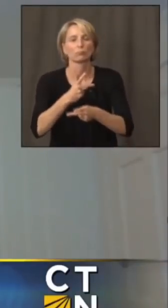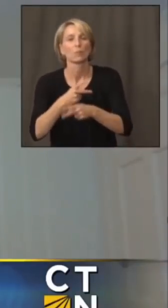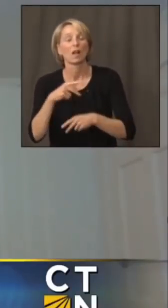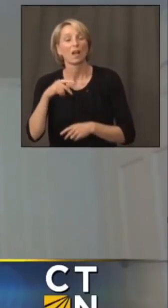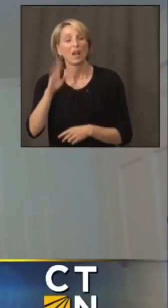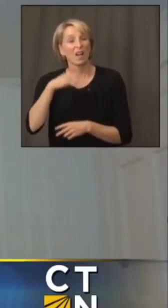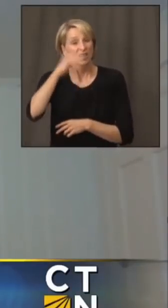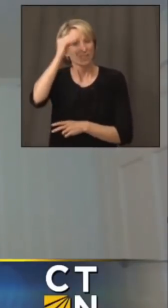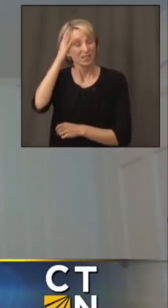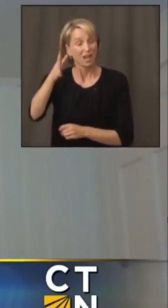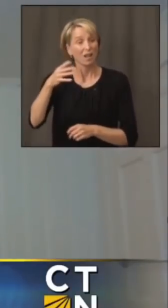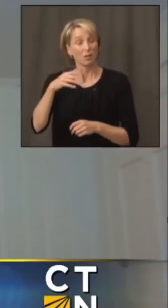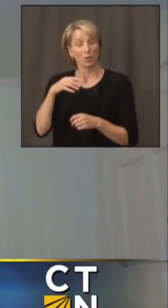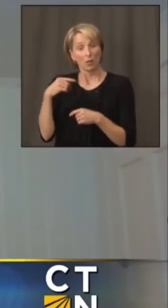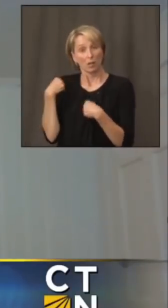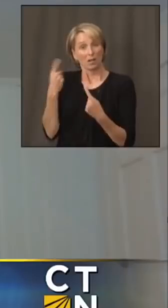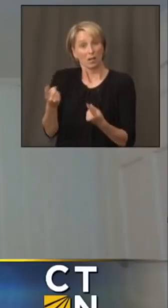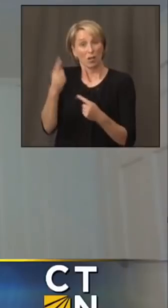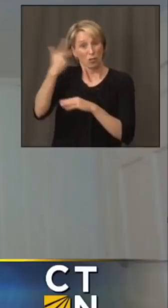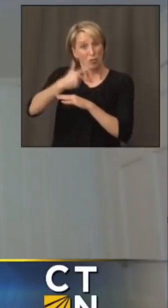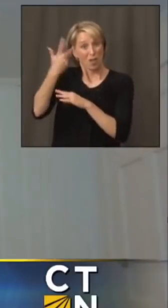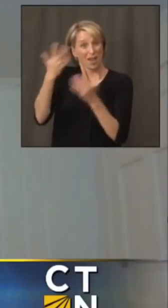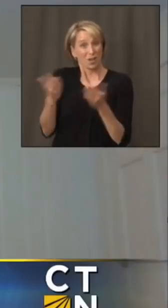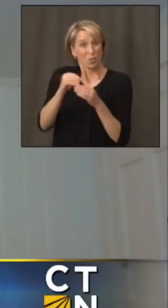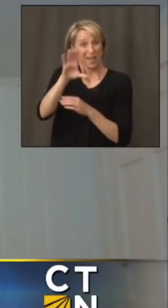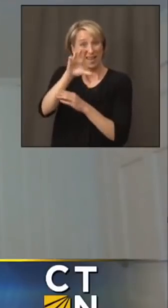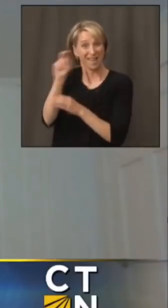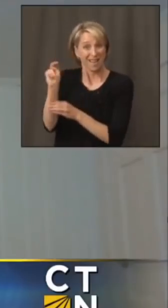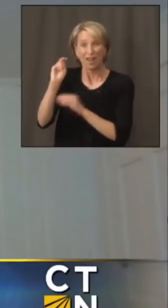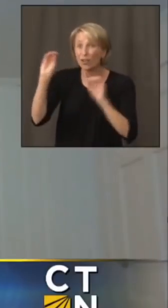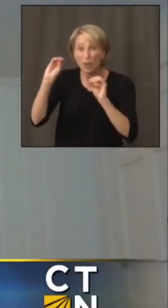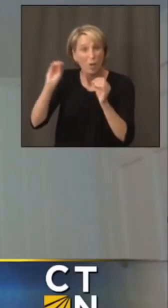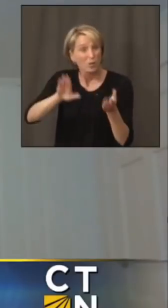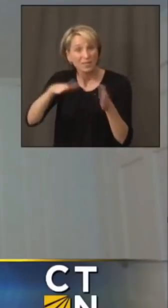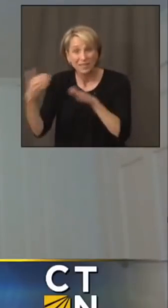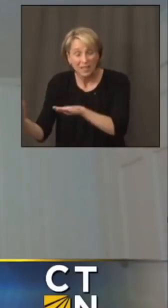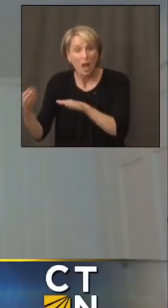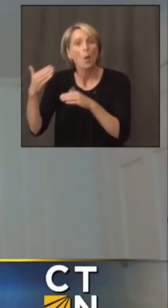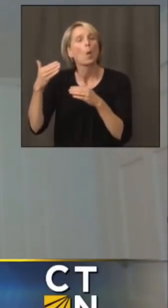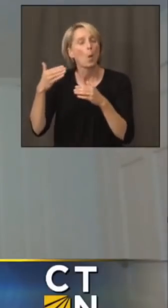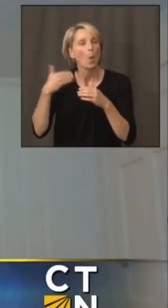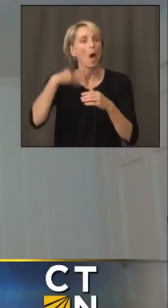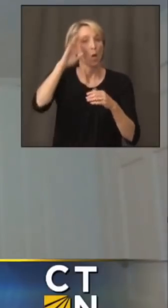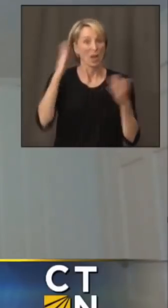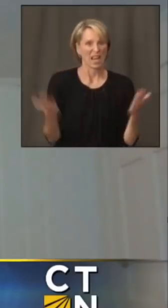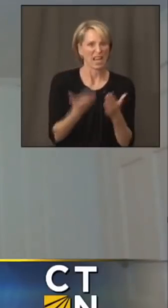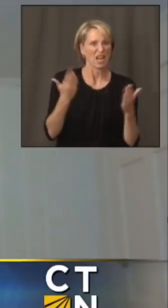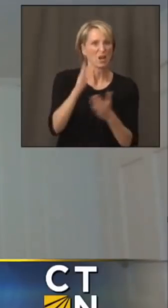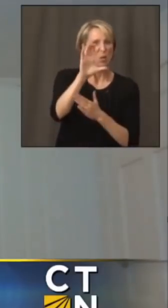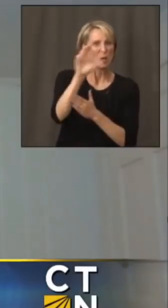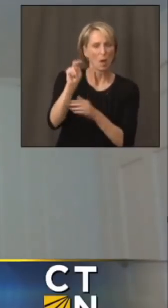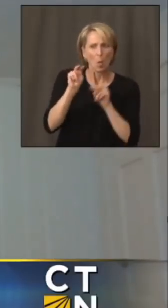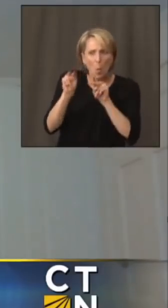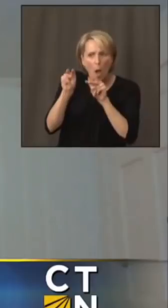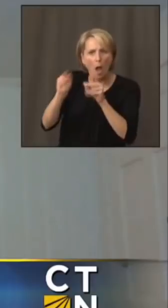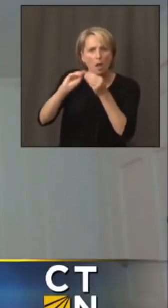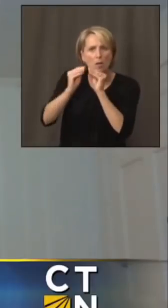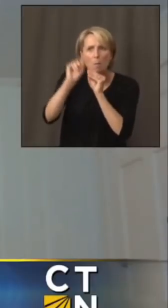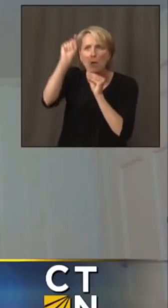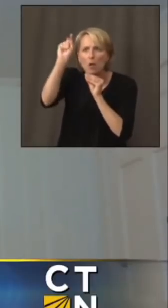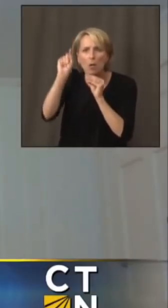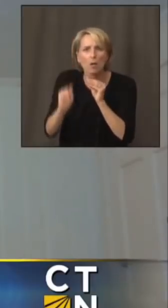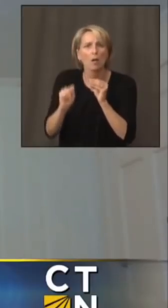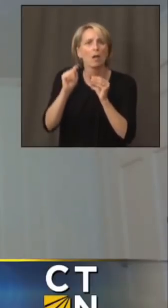3 days, I know so many people around the state watch those numbers. It's really testament to the residents